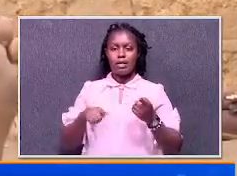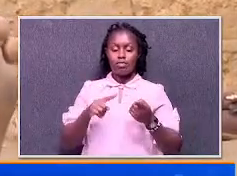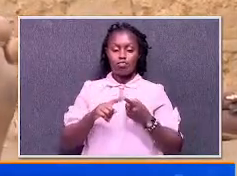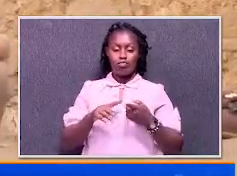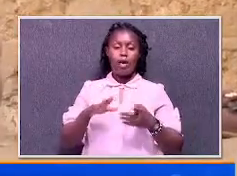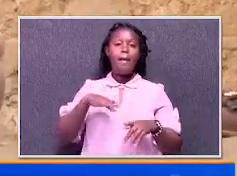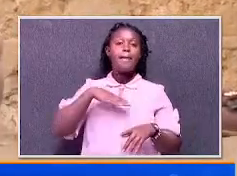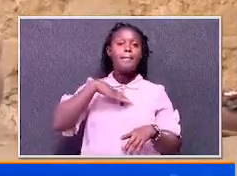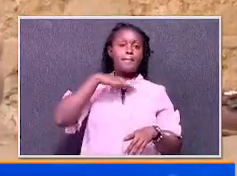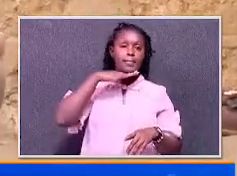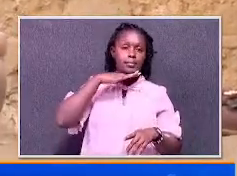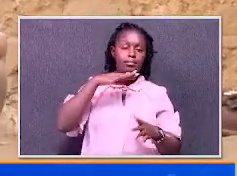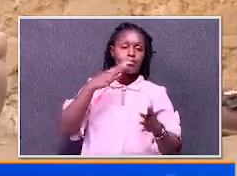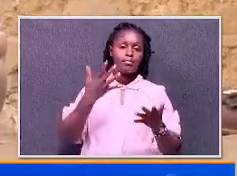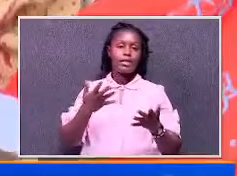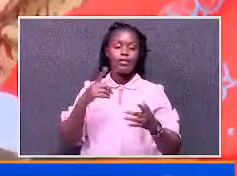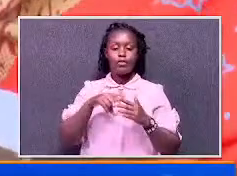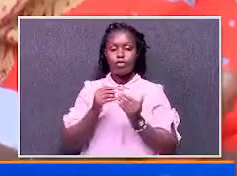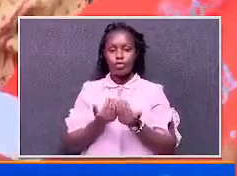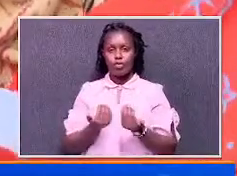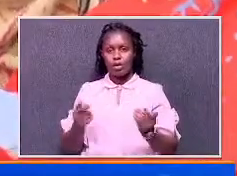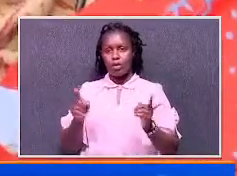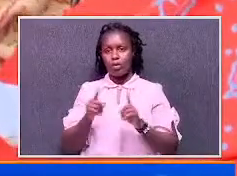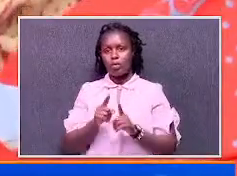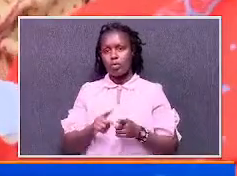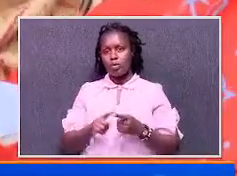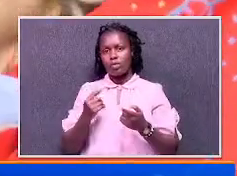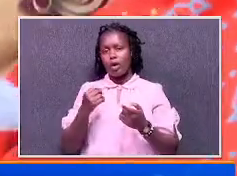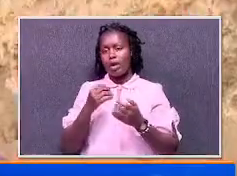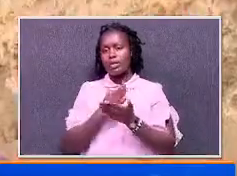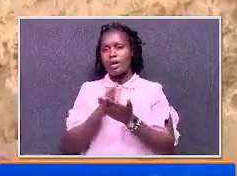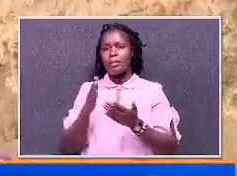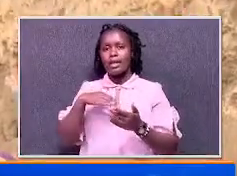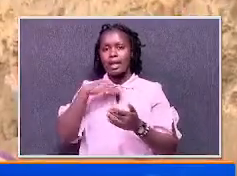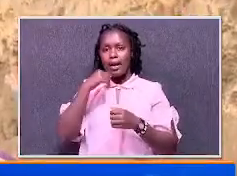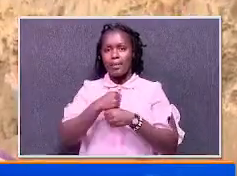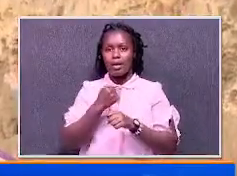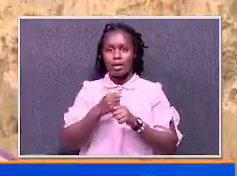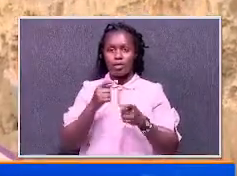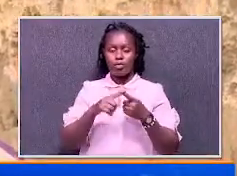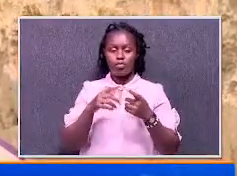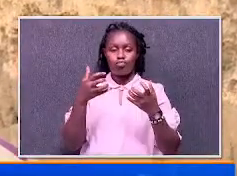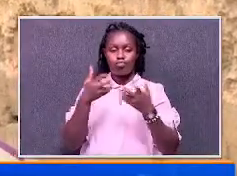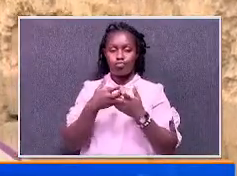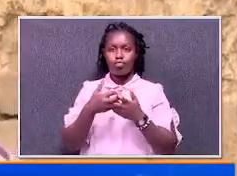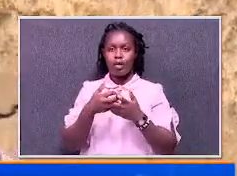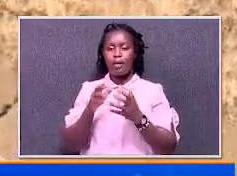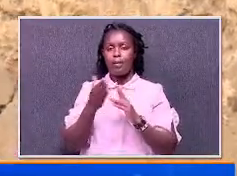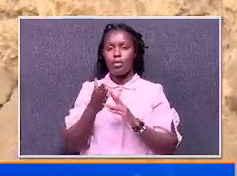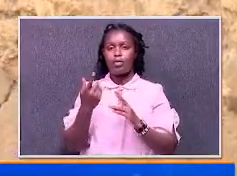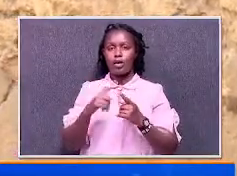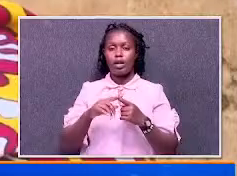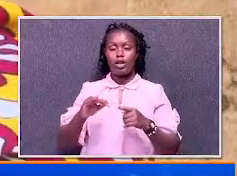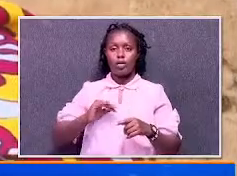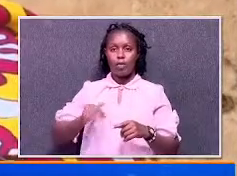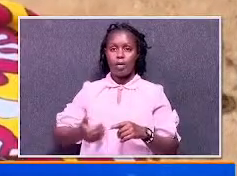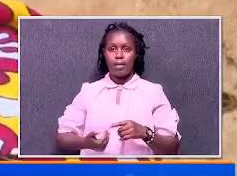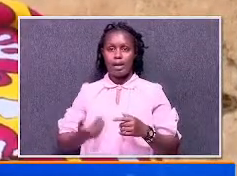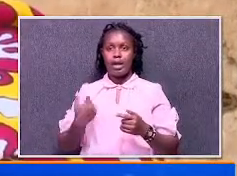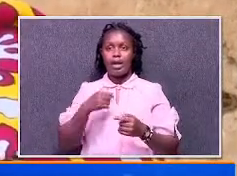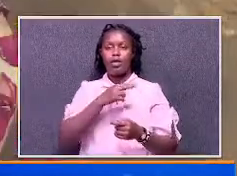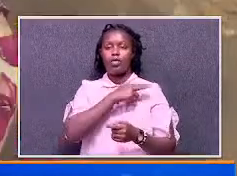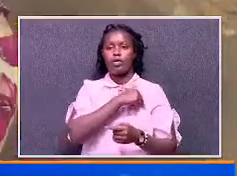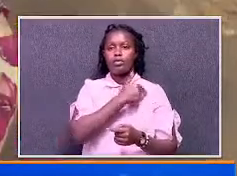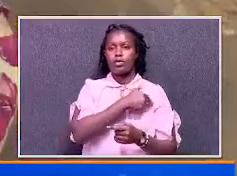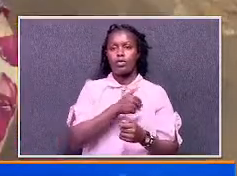mortality arising from unsafe deliveries has forced her to act as a link between the expectant women and the health